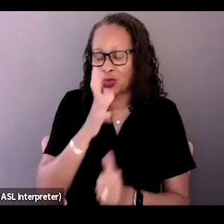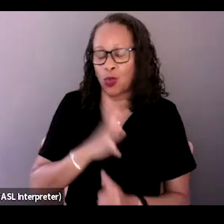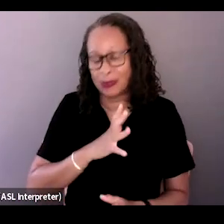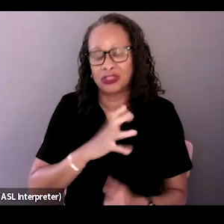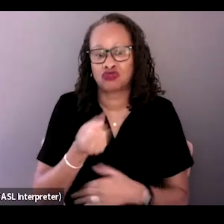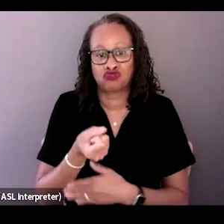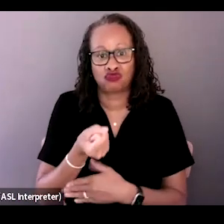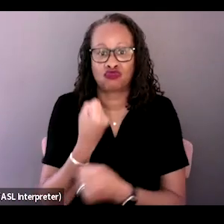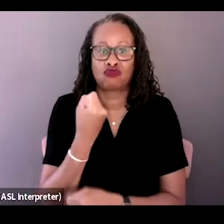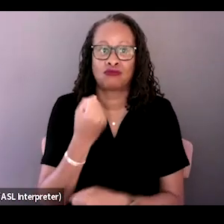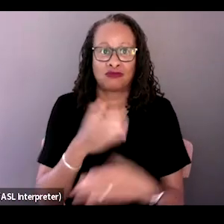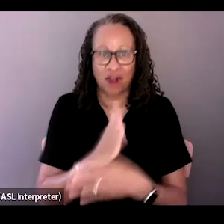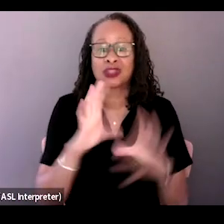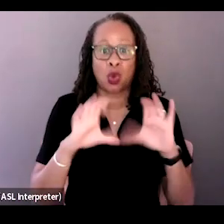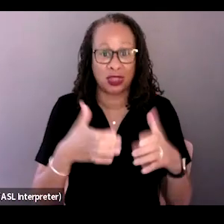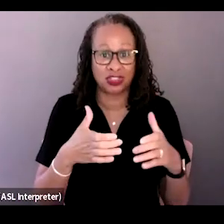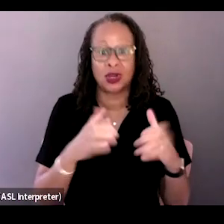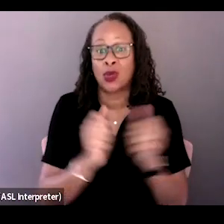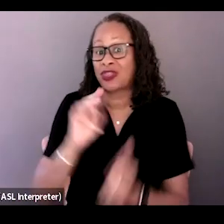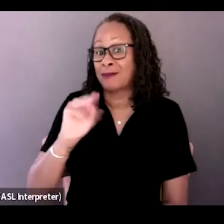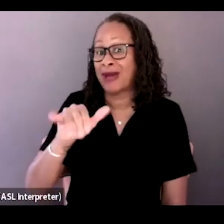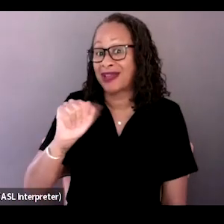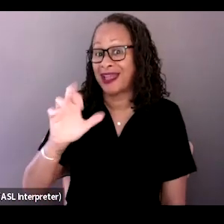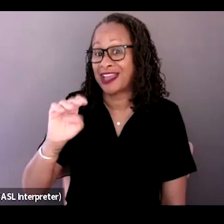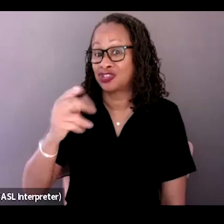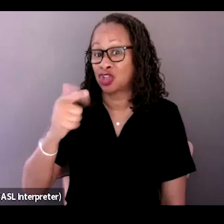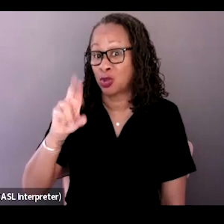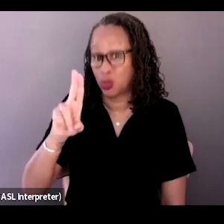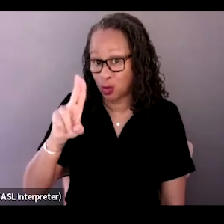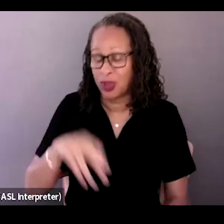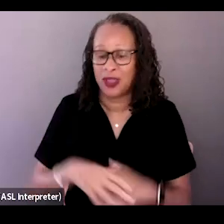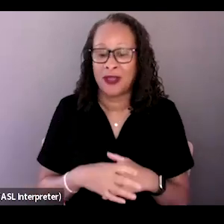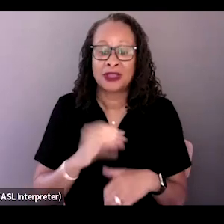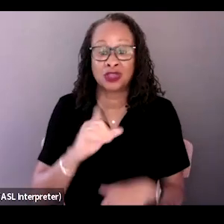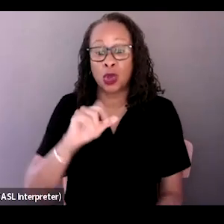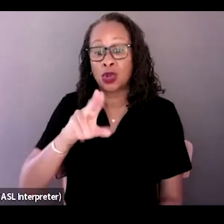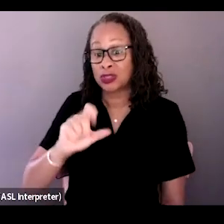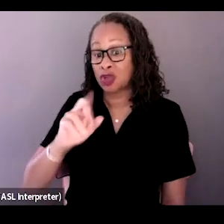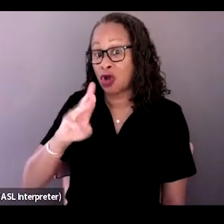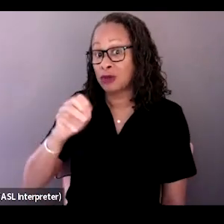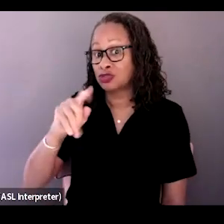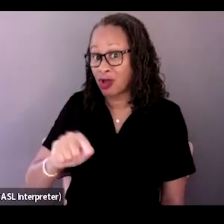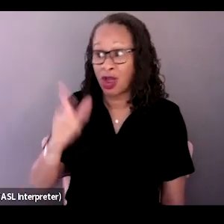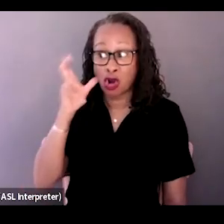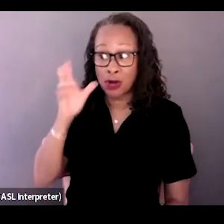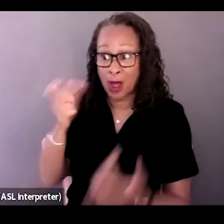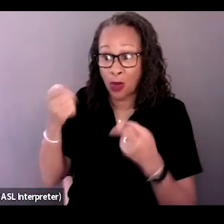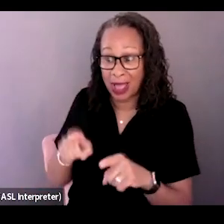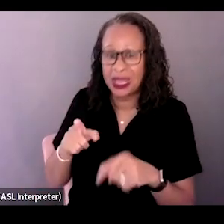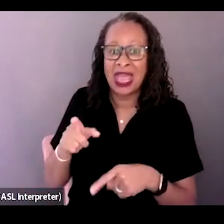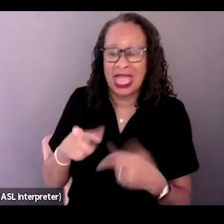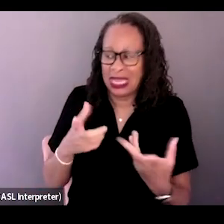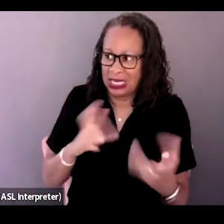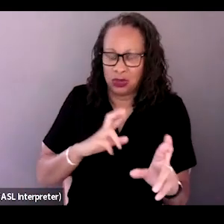Rosa Guy. And so when that protest happened, Louis Armstrong learned about it, and he threatened to sort of renounce his